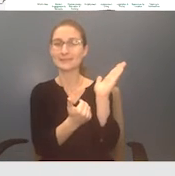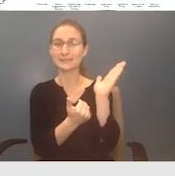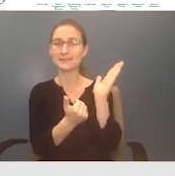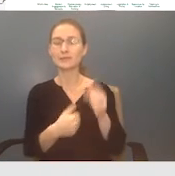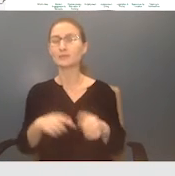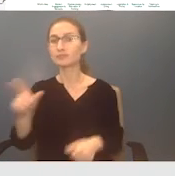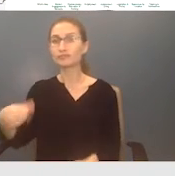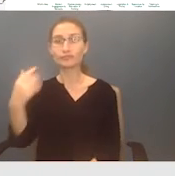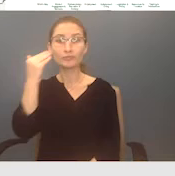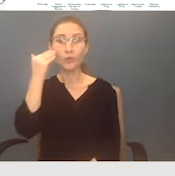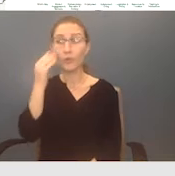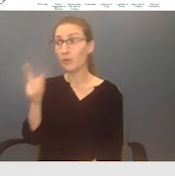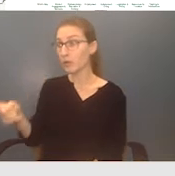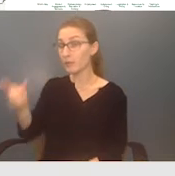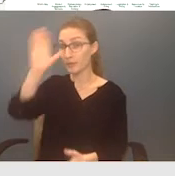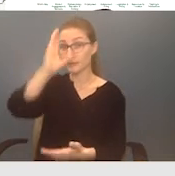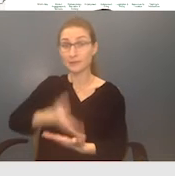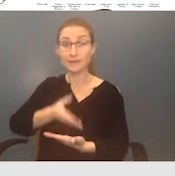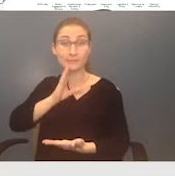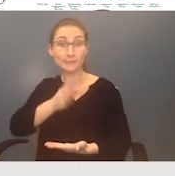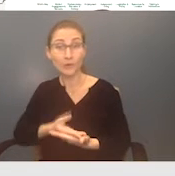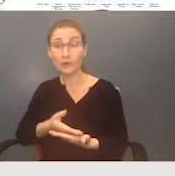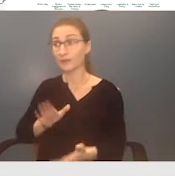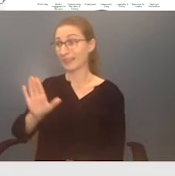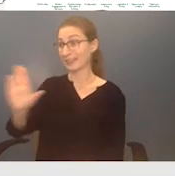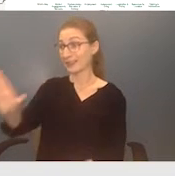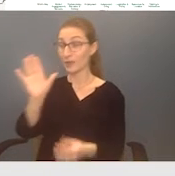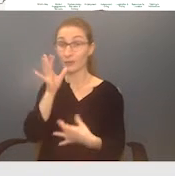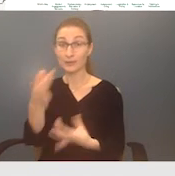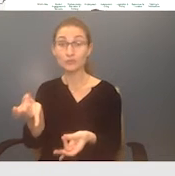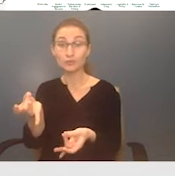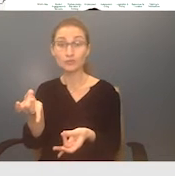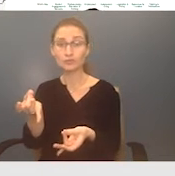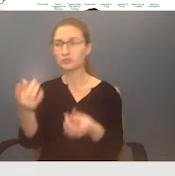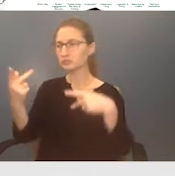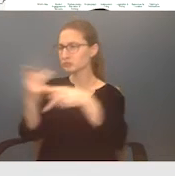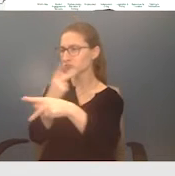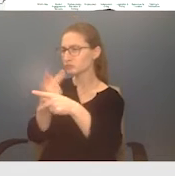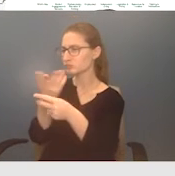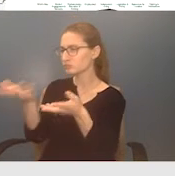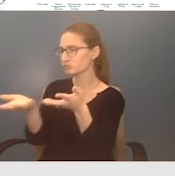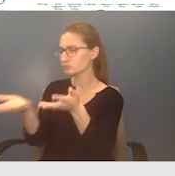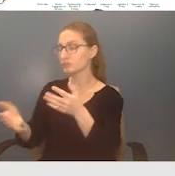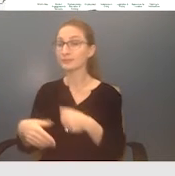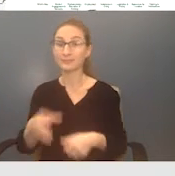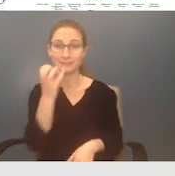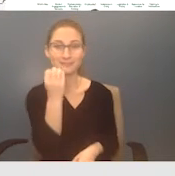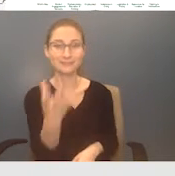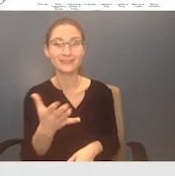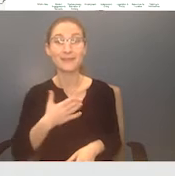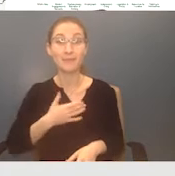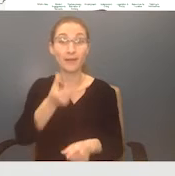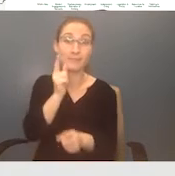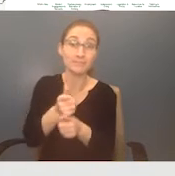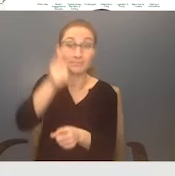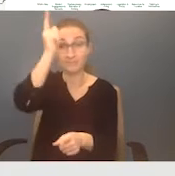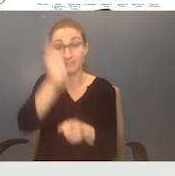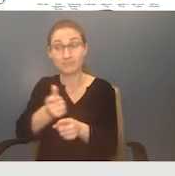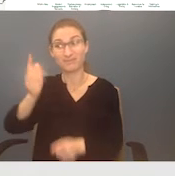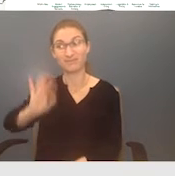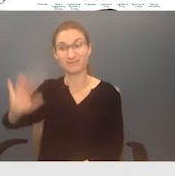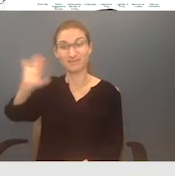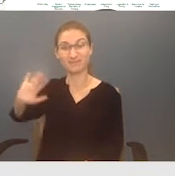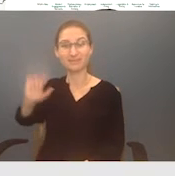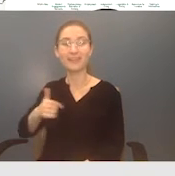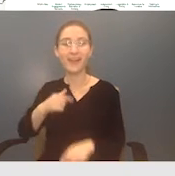of know what are my son or daughter's career interests. I'll tell you, with my brothers and sisters years ago, I used to